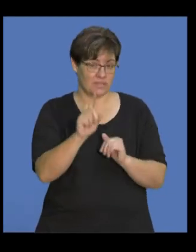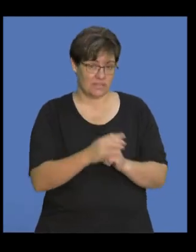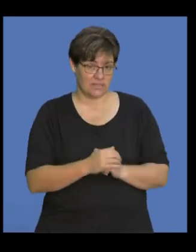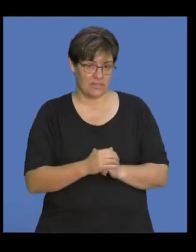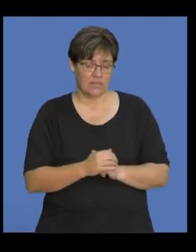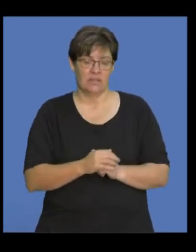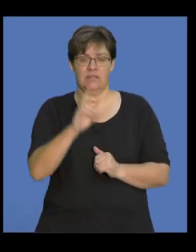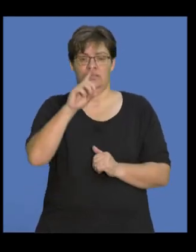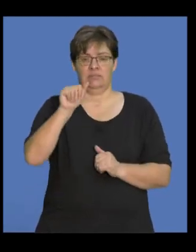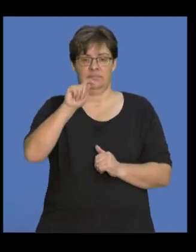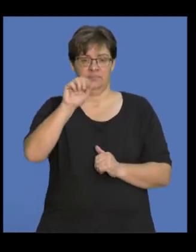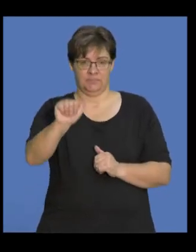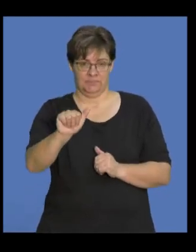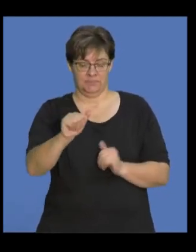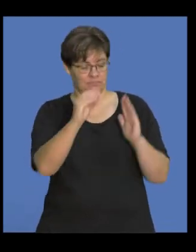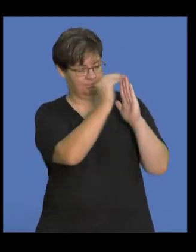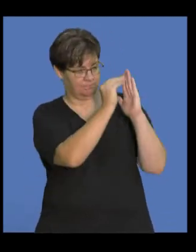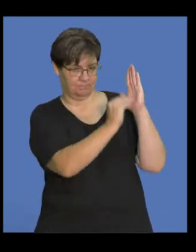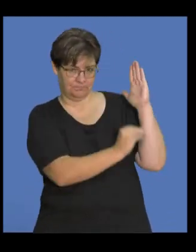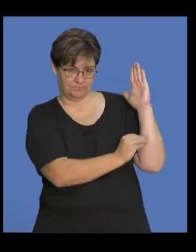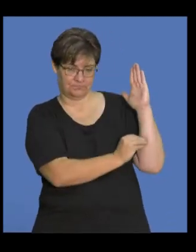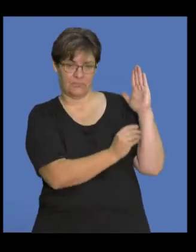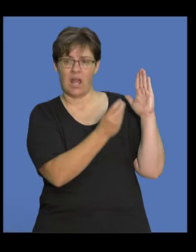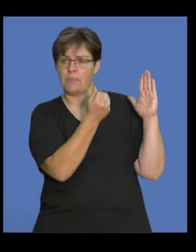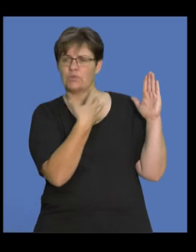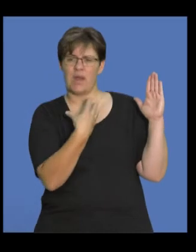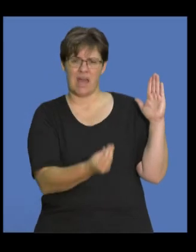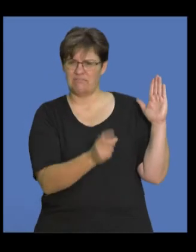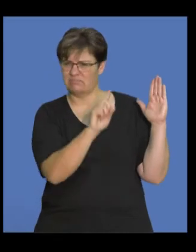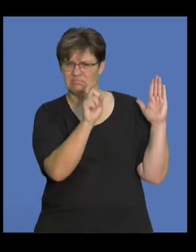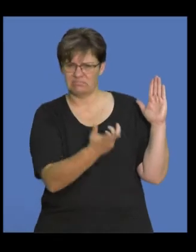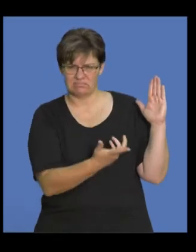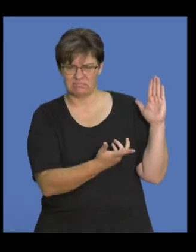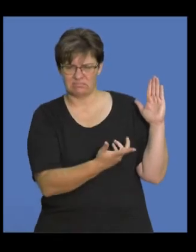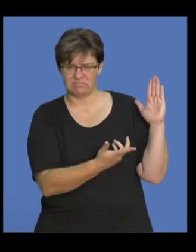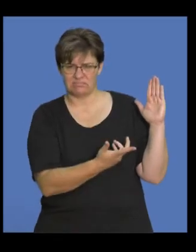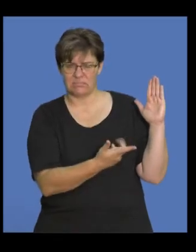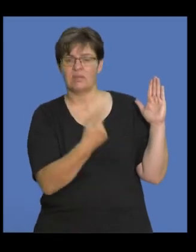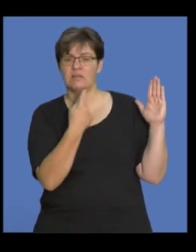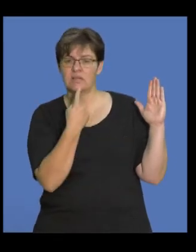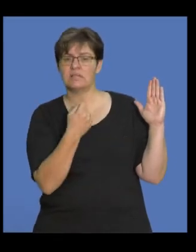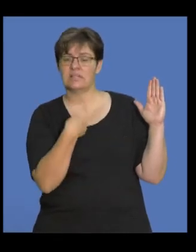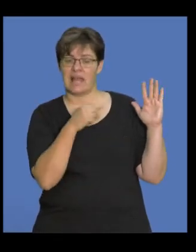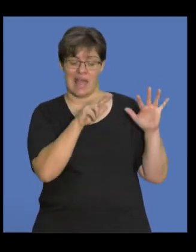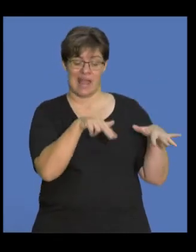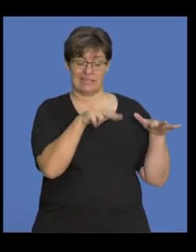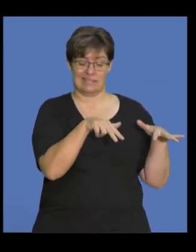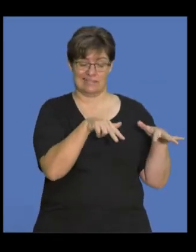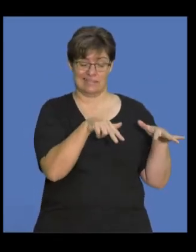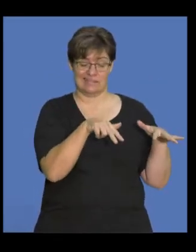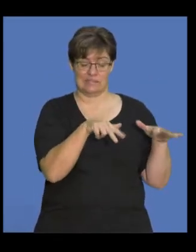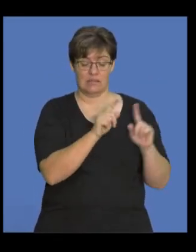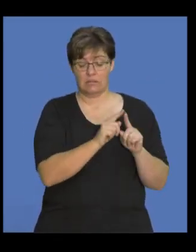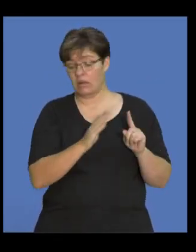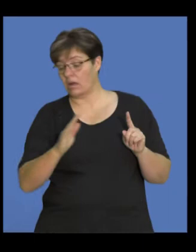Important, we start with data. We want to know how much Sergio would have, but now we're dealing with Sergio being 18